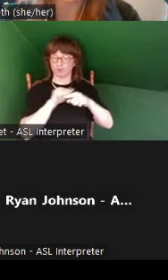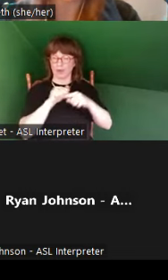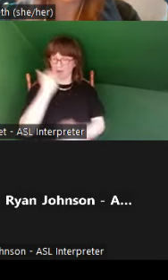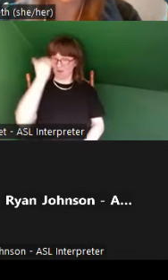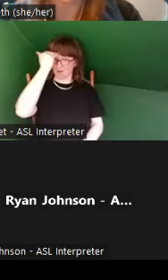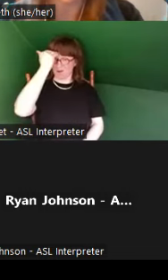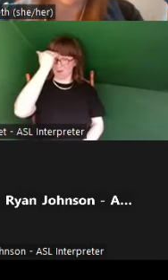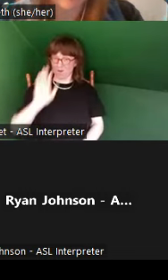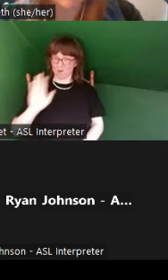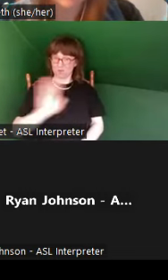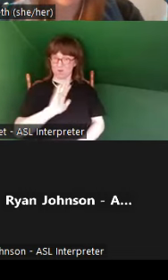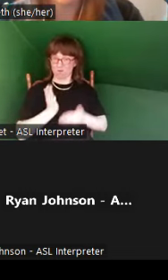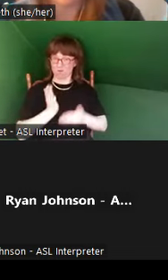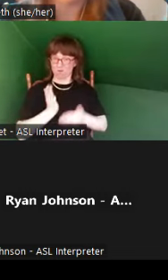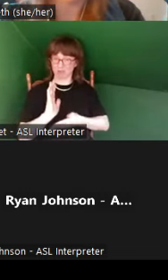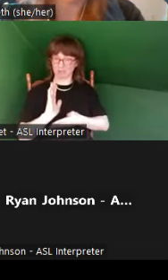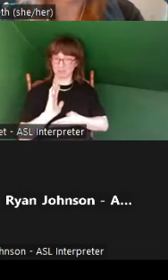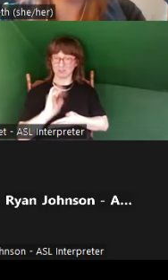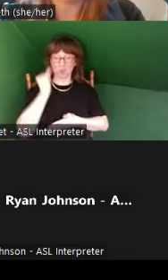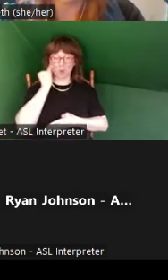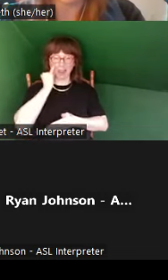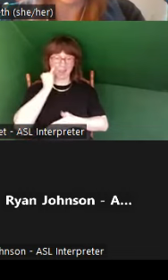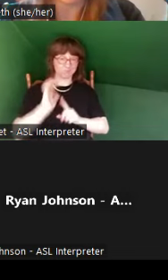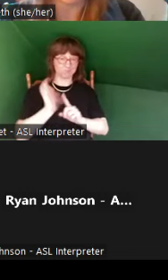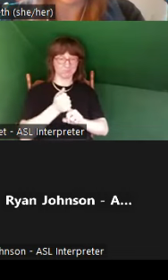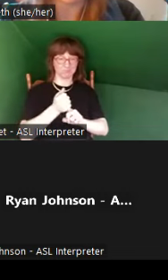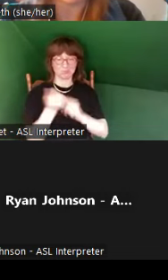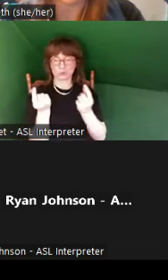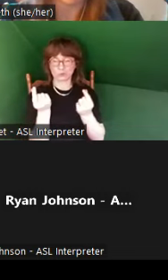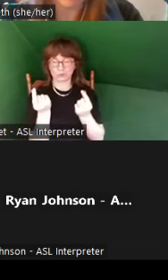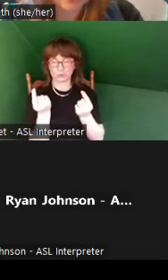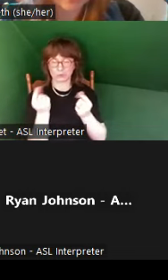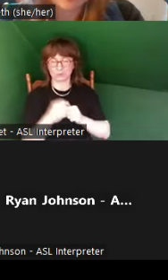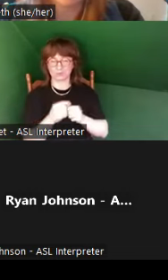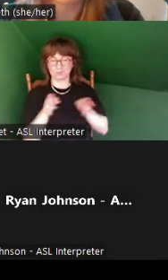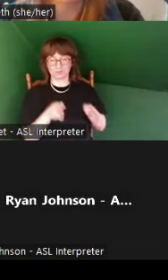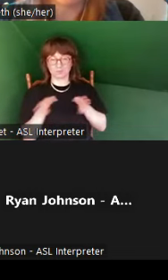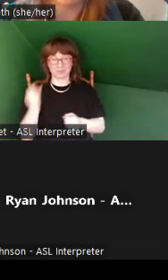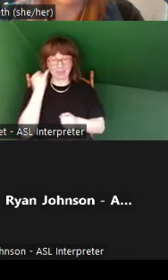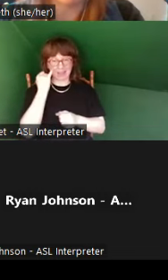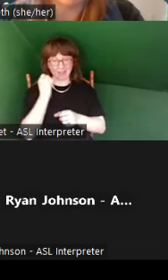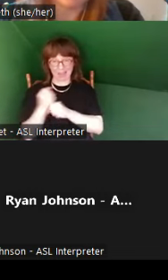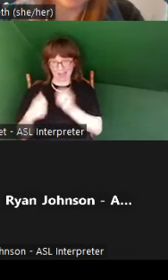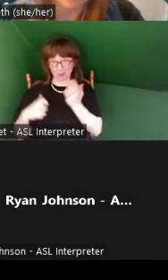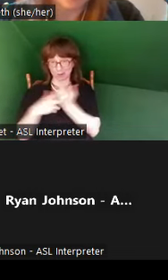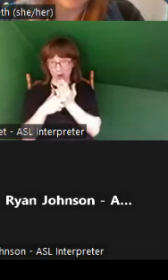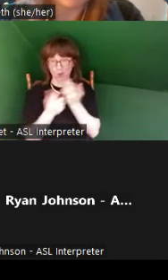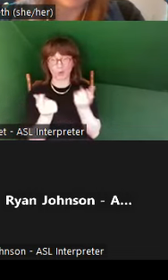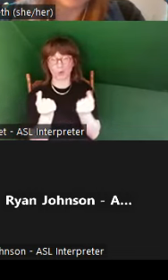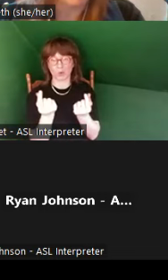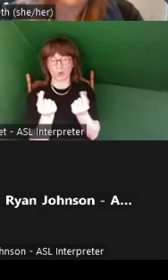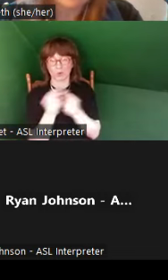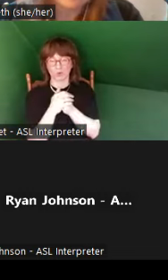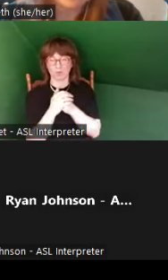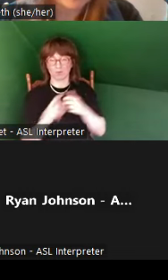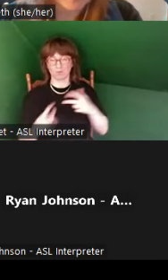what to do in case of an arrest, what to do in case of a conviction, what to do in case of